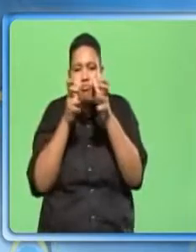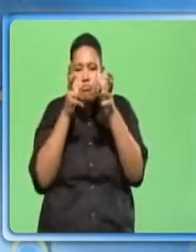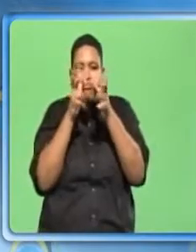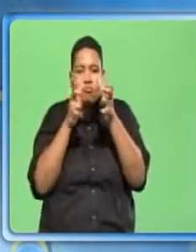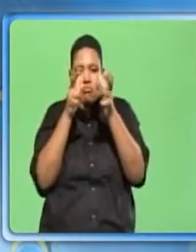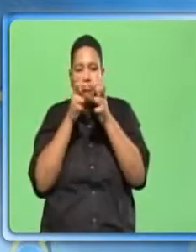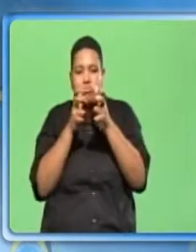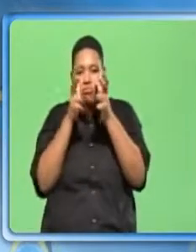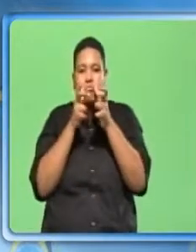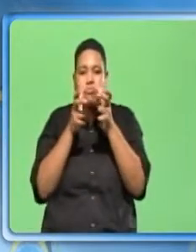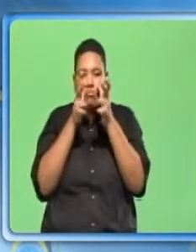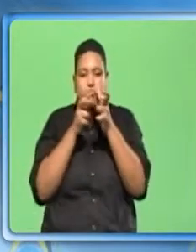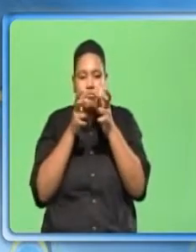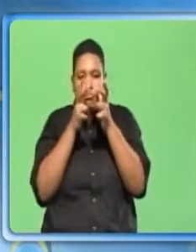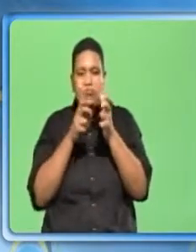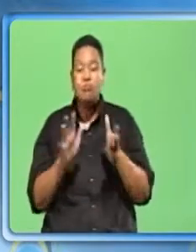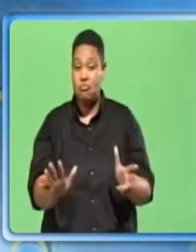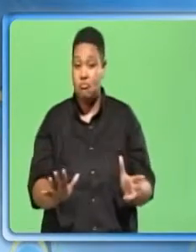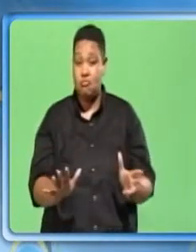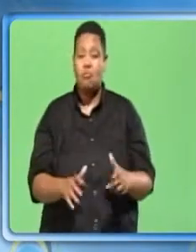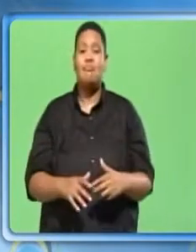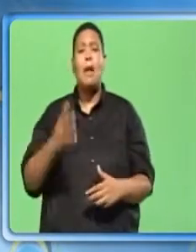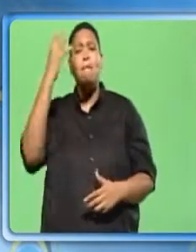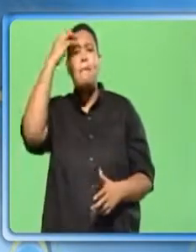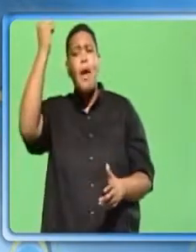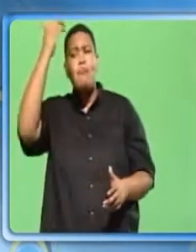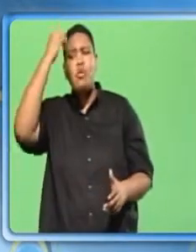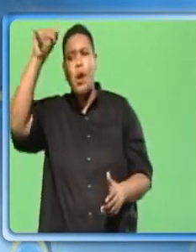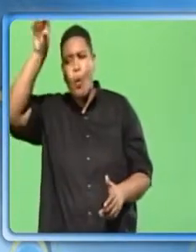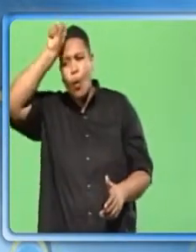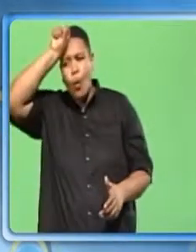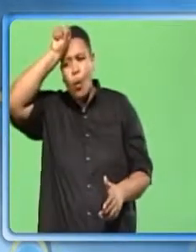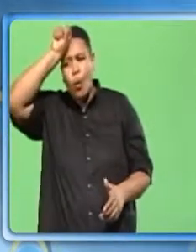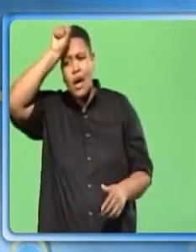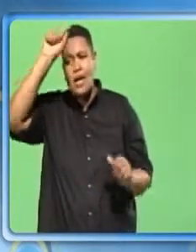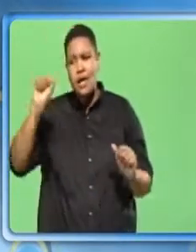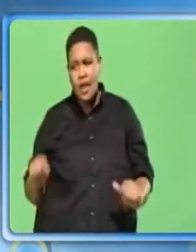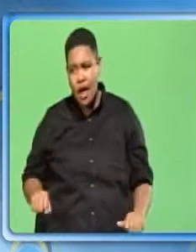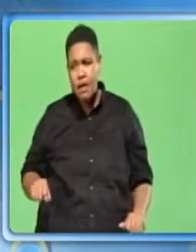which will run from here. Memory,